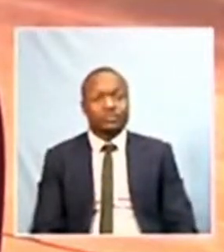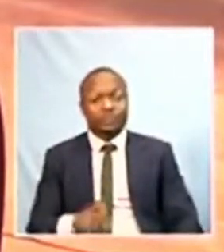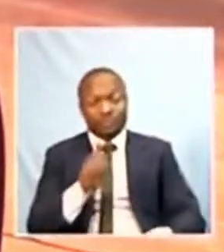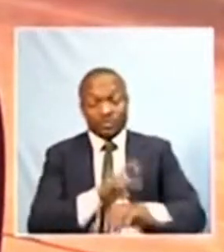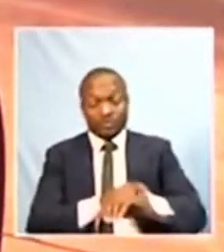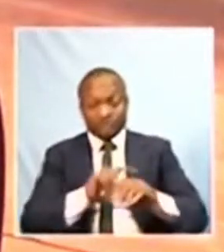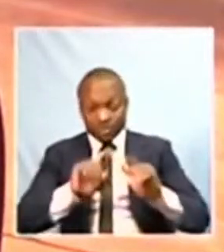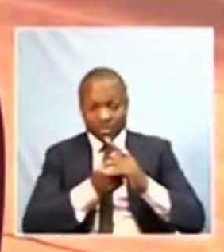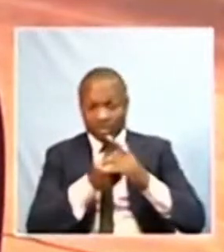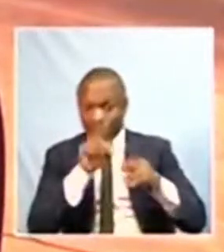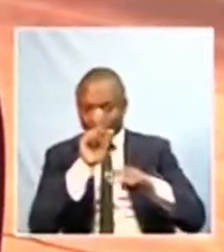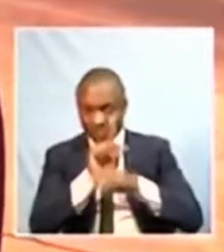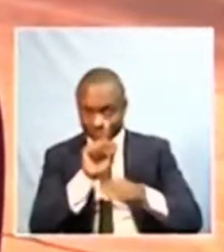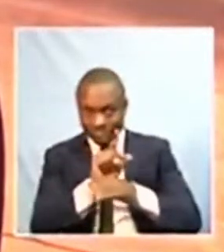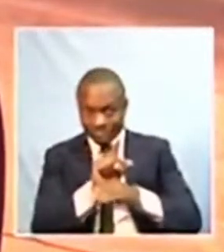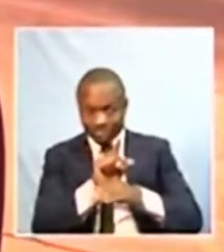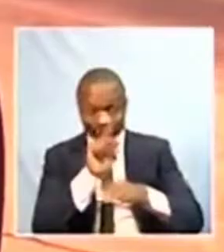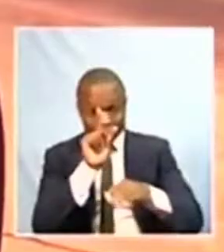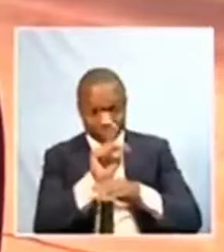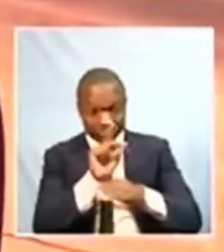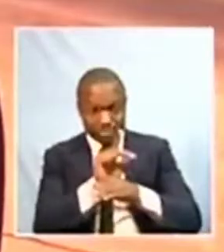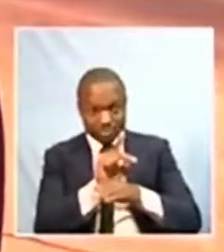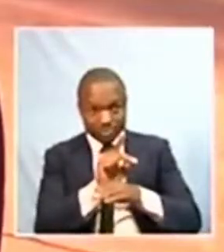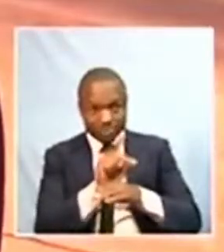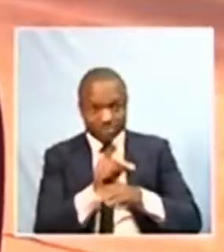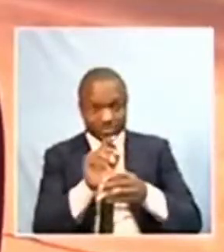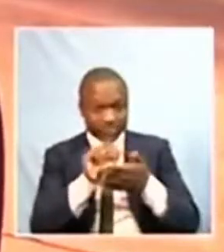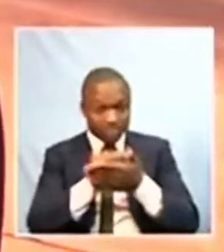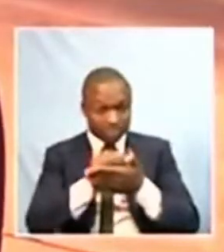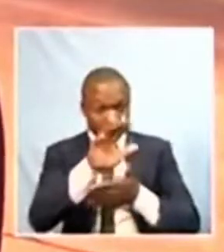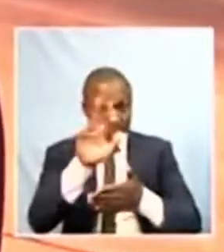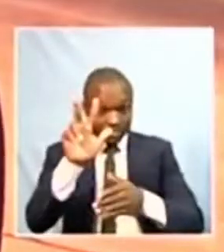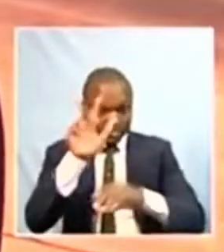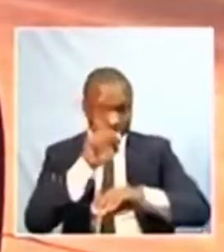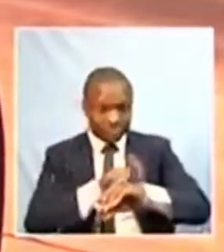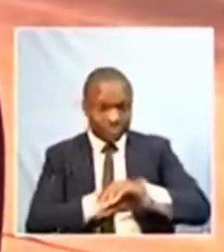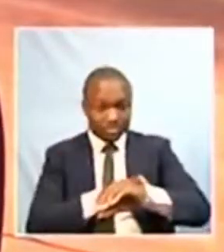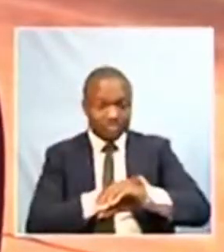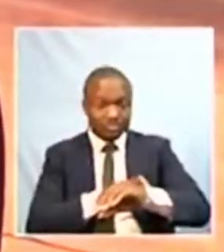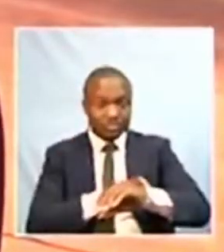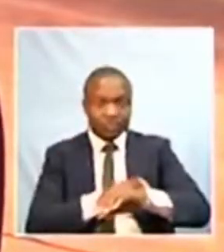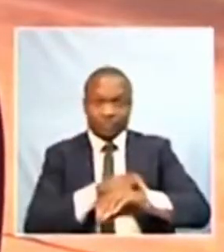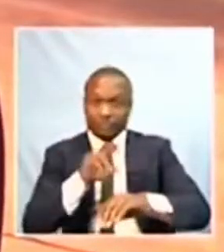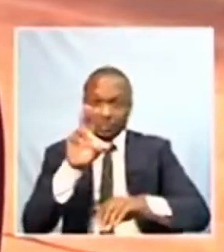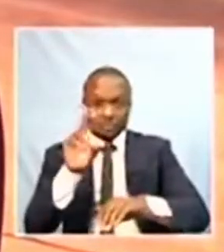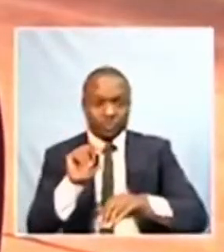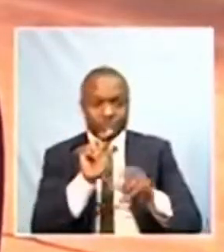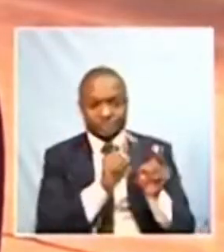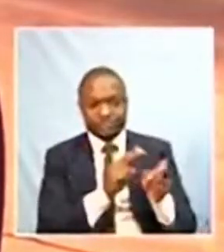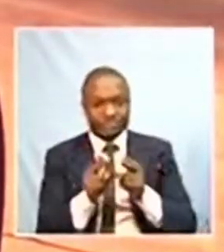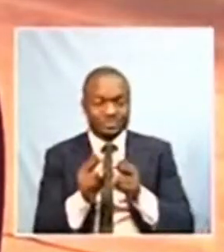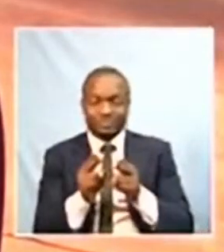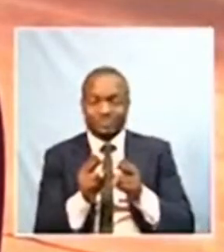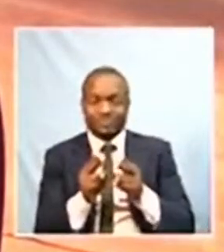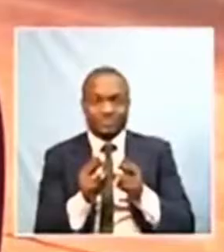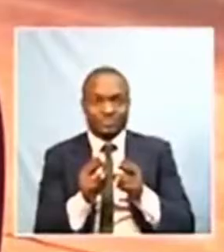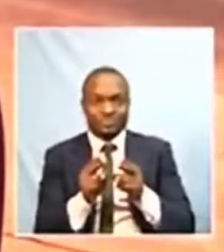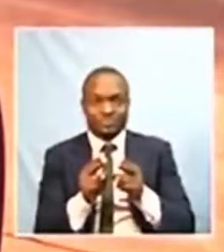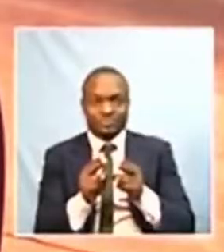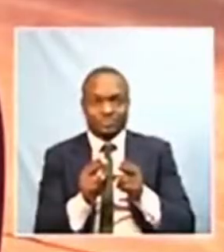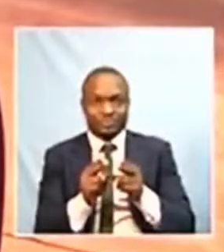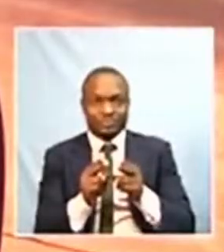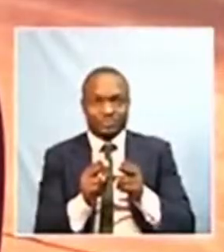project. So the project was advertised 3 times and there were no responsive bidders. That